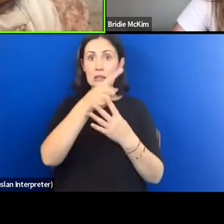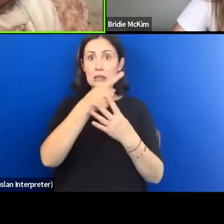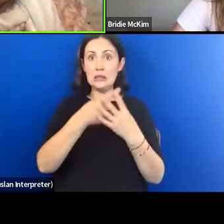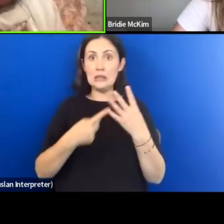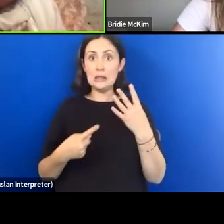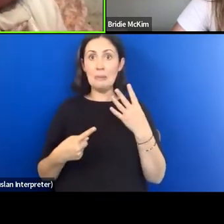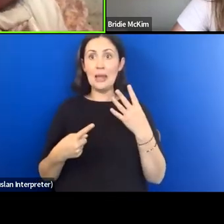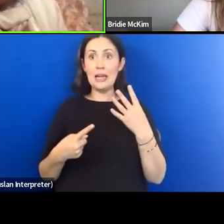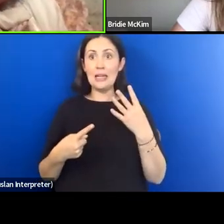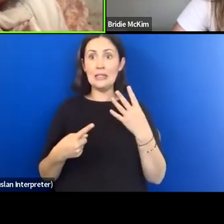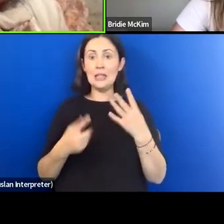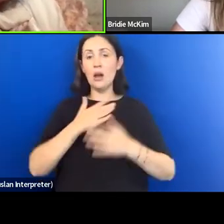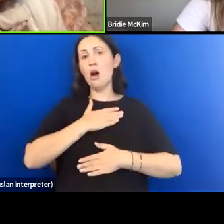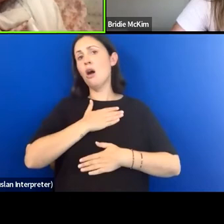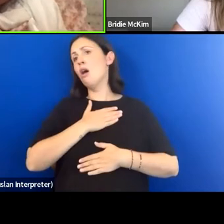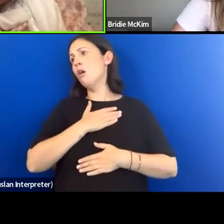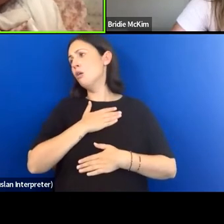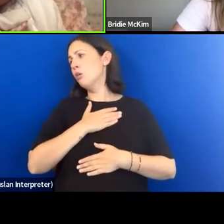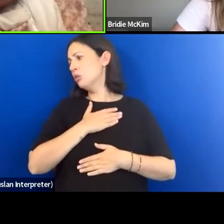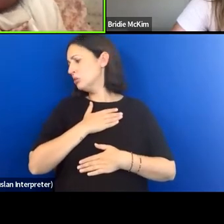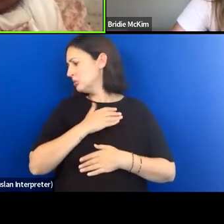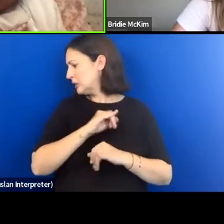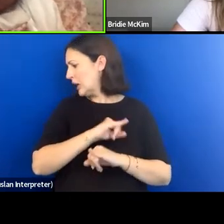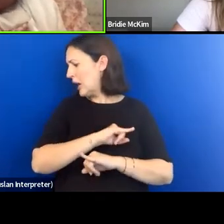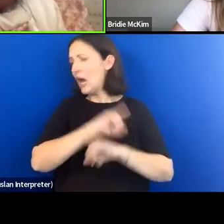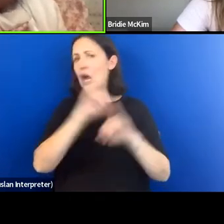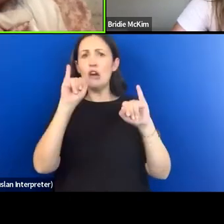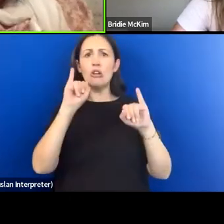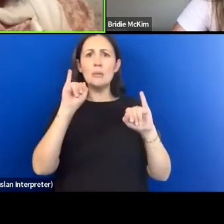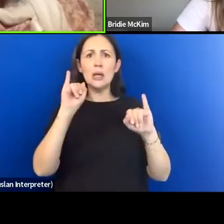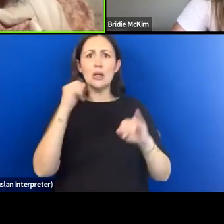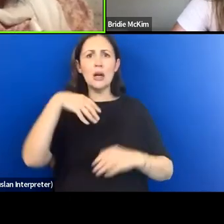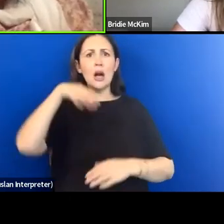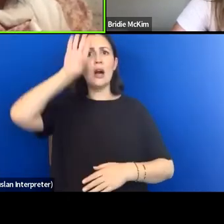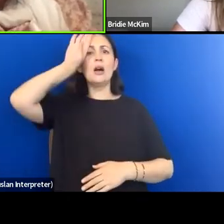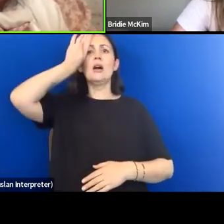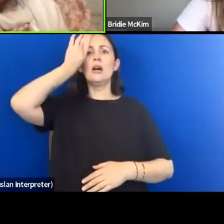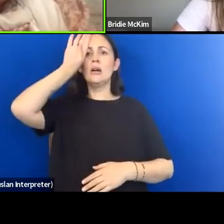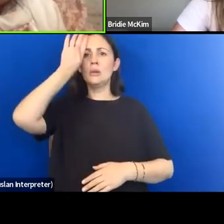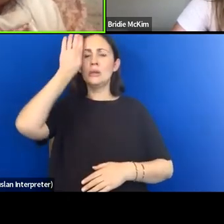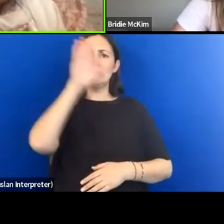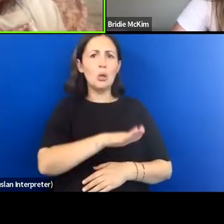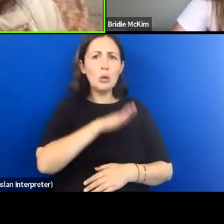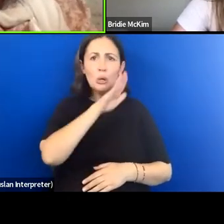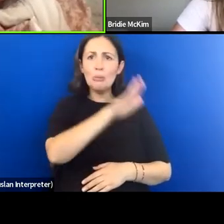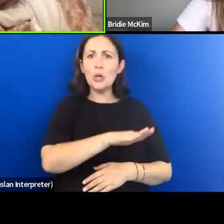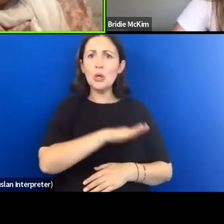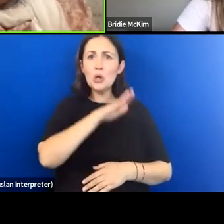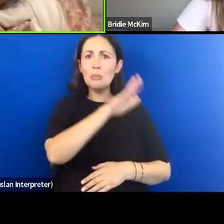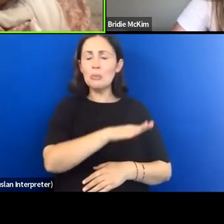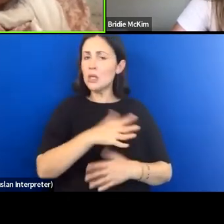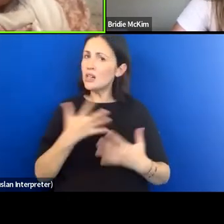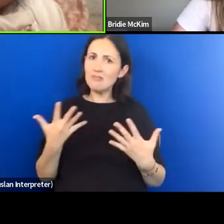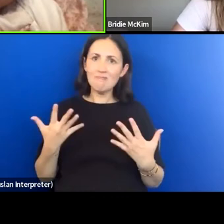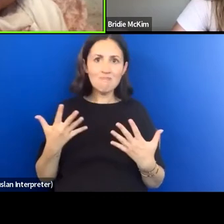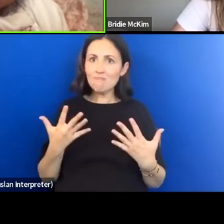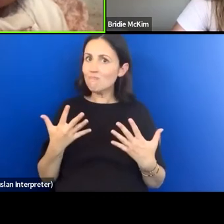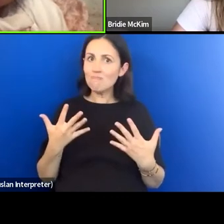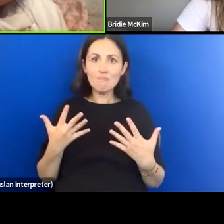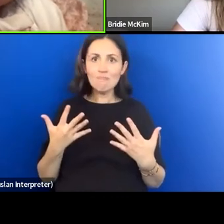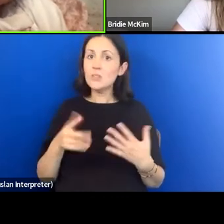is tragic and that is so hard on people, but it also, you know, living